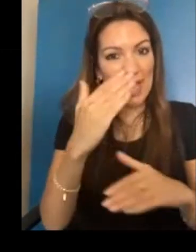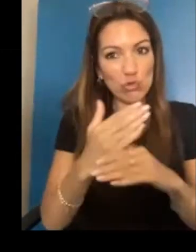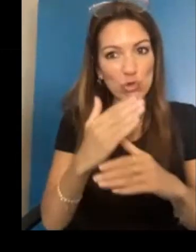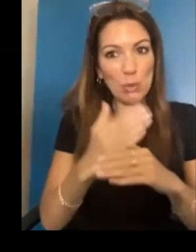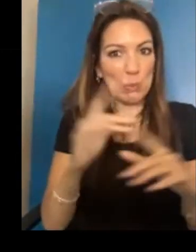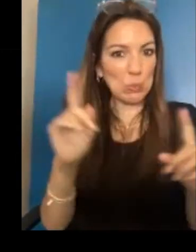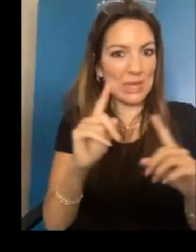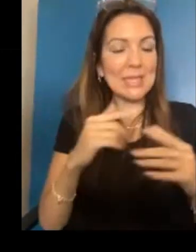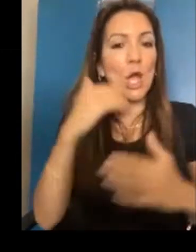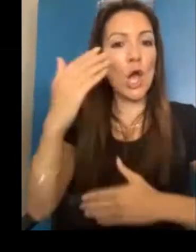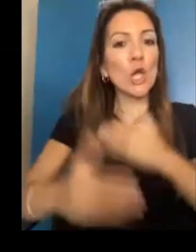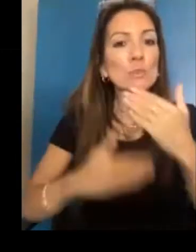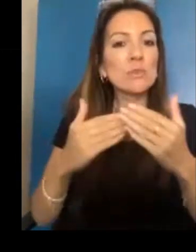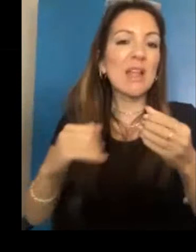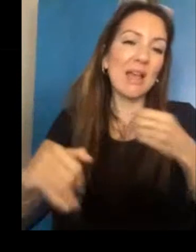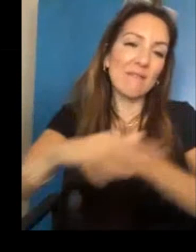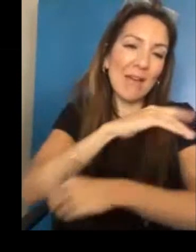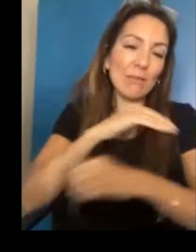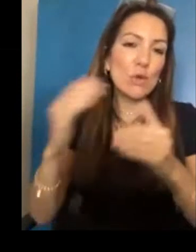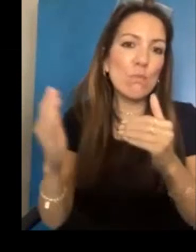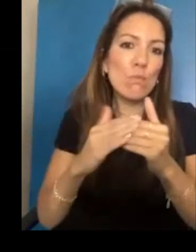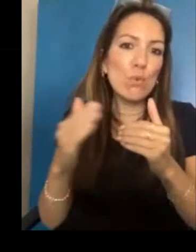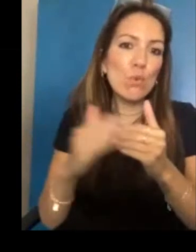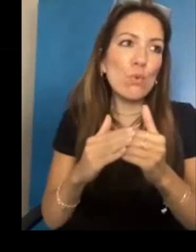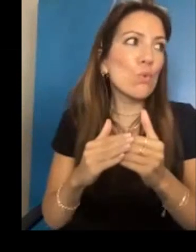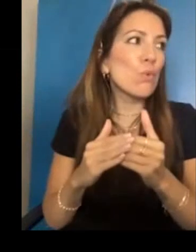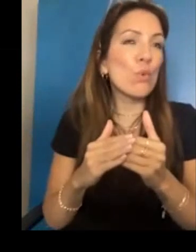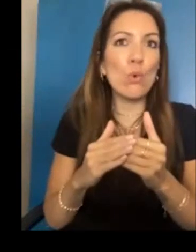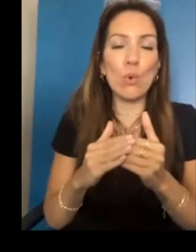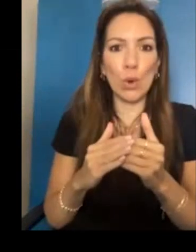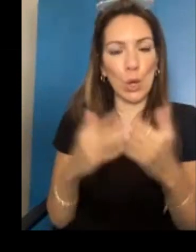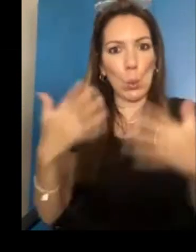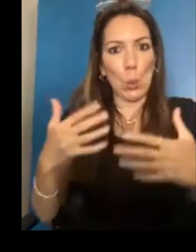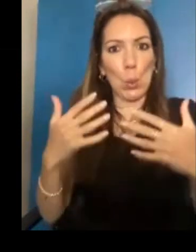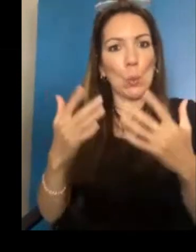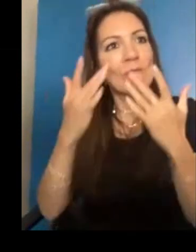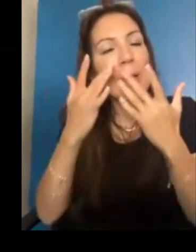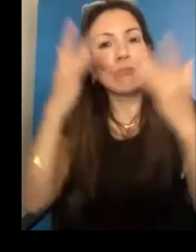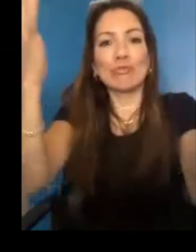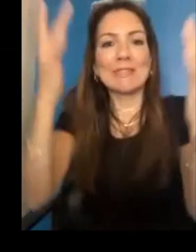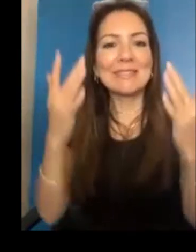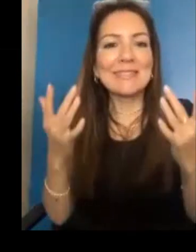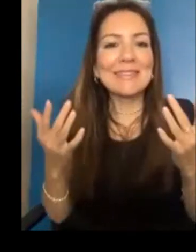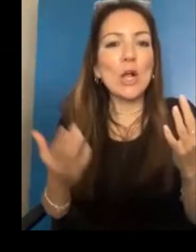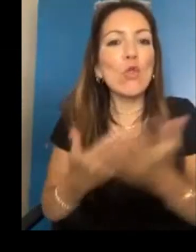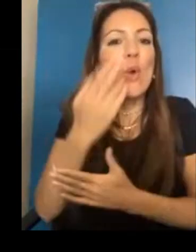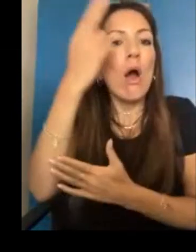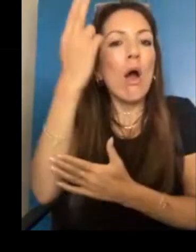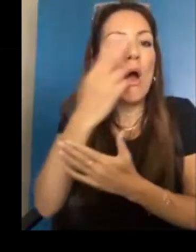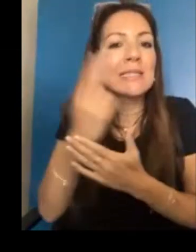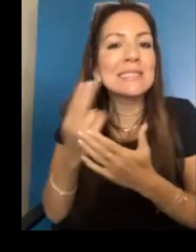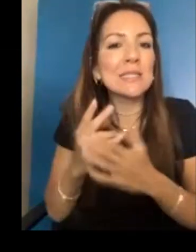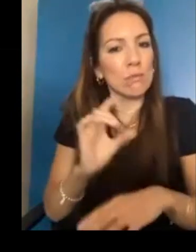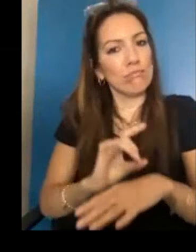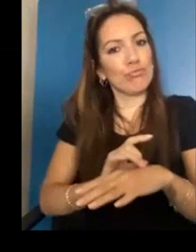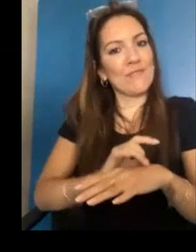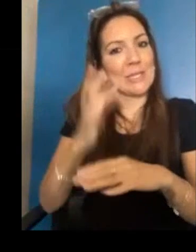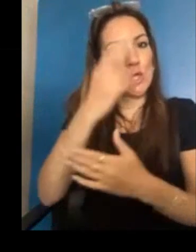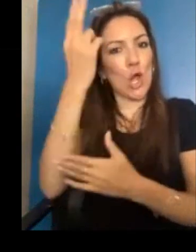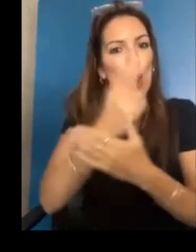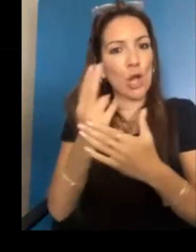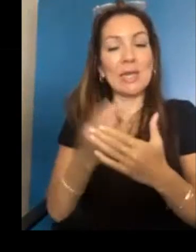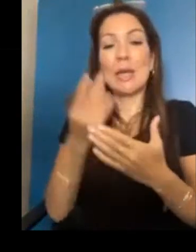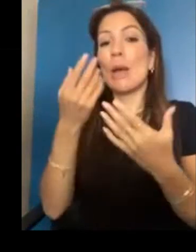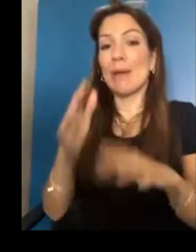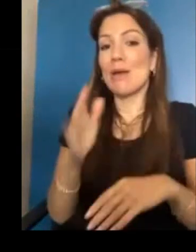environments sort of more vibrant through lots of different artwork. So they work with professional artists, and they've ran over 80